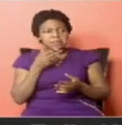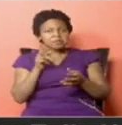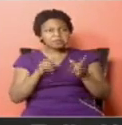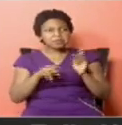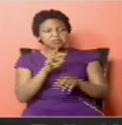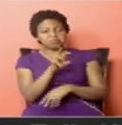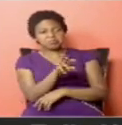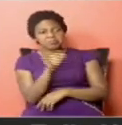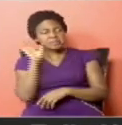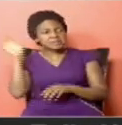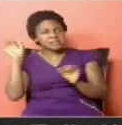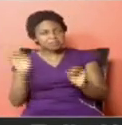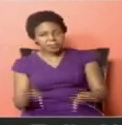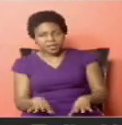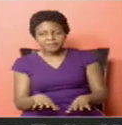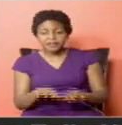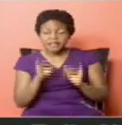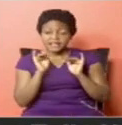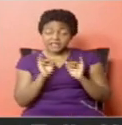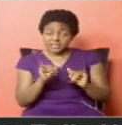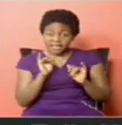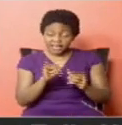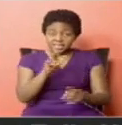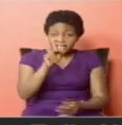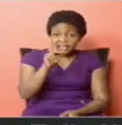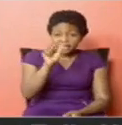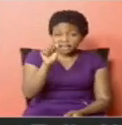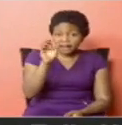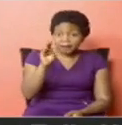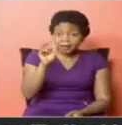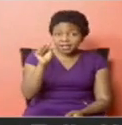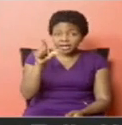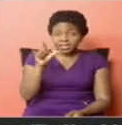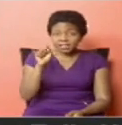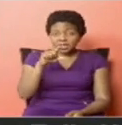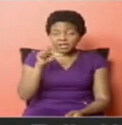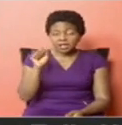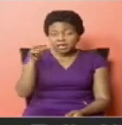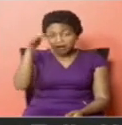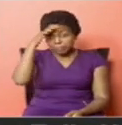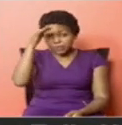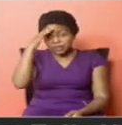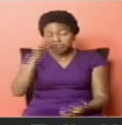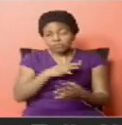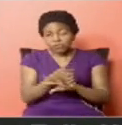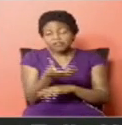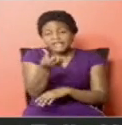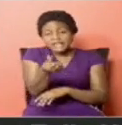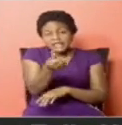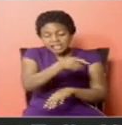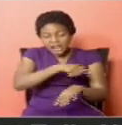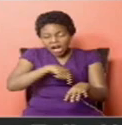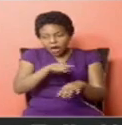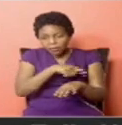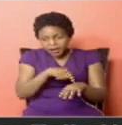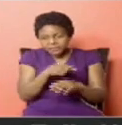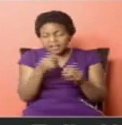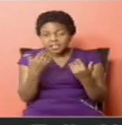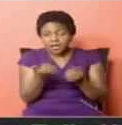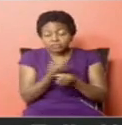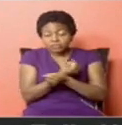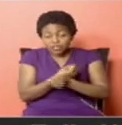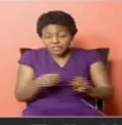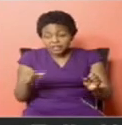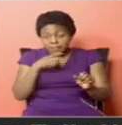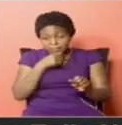listened. He spent in Kabalagala police station over 6 hours, and to release him and